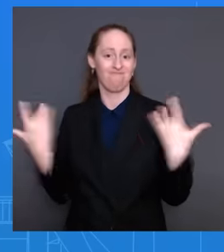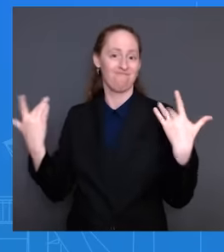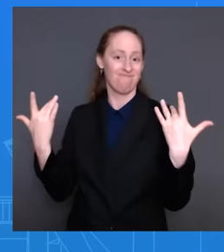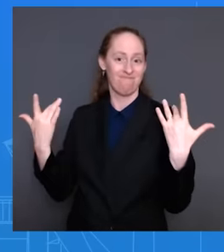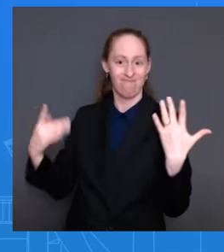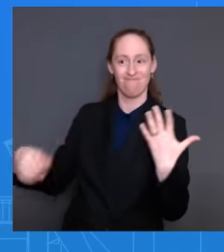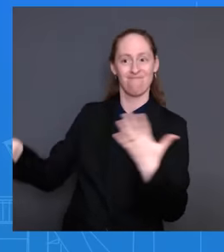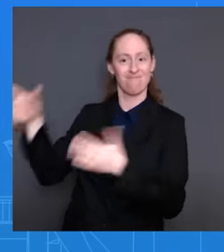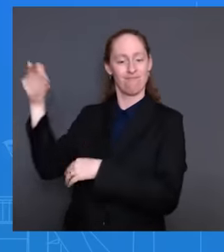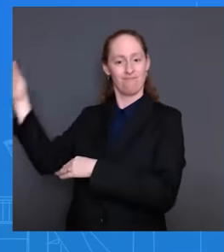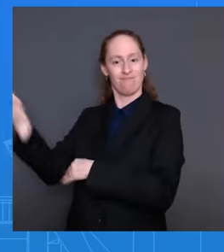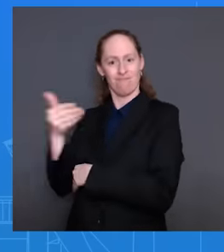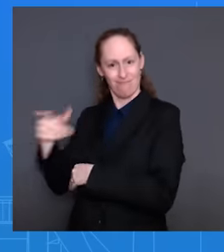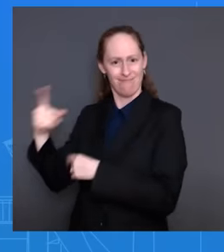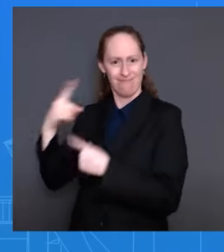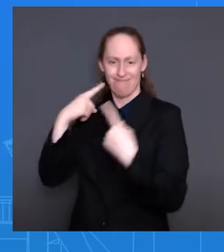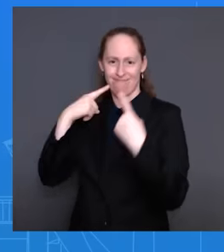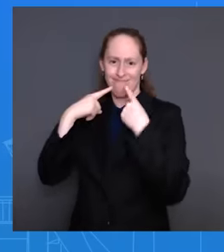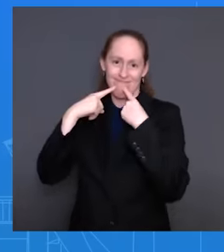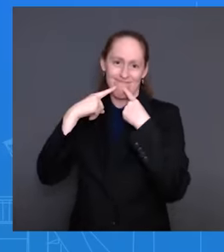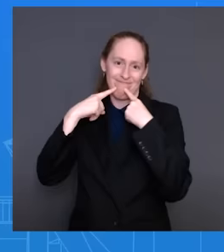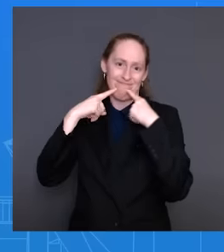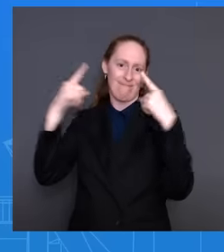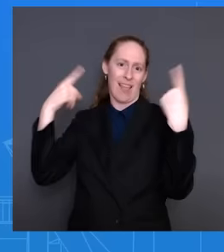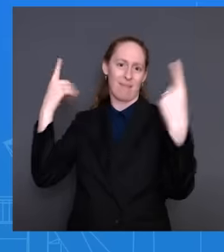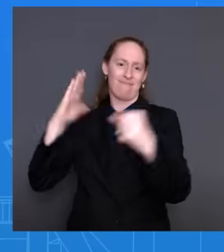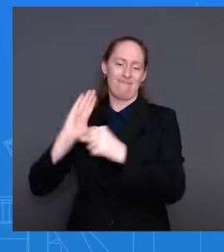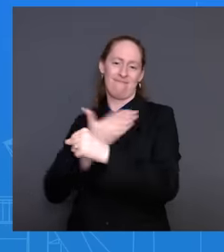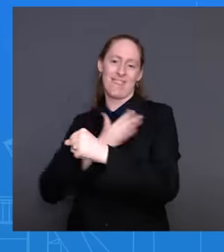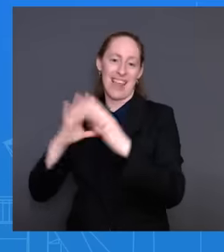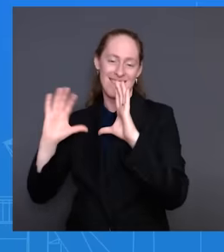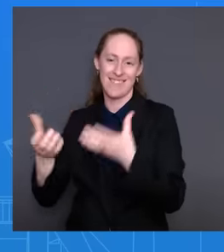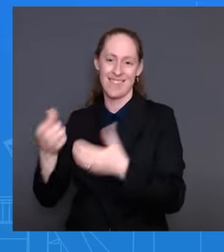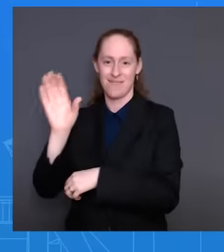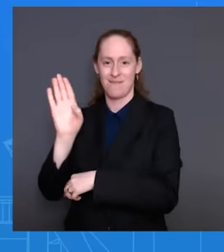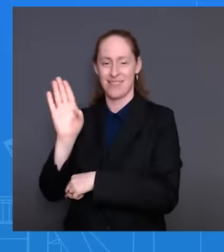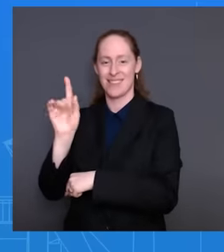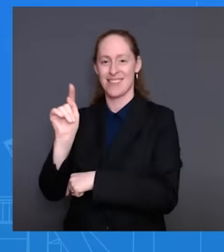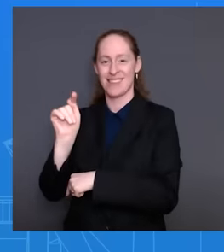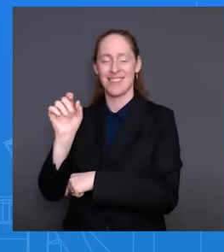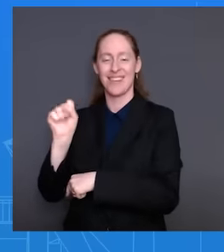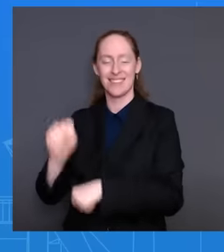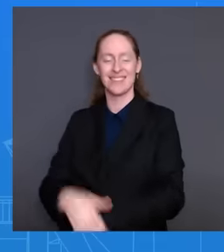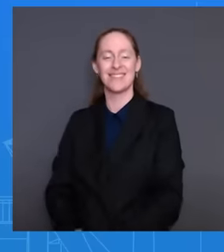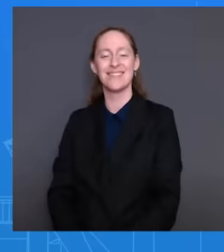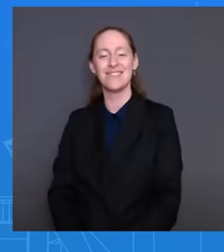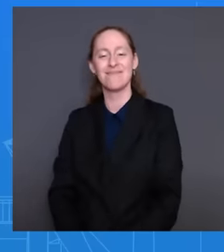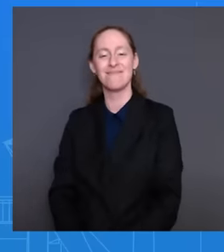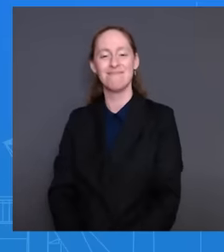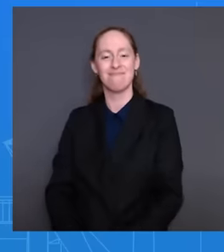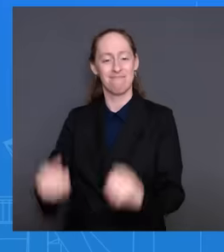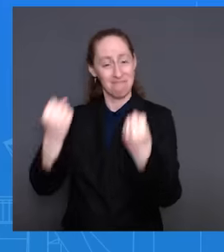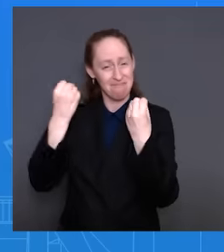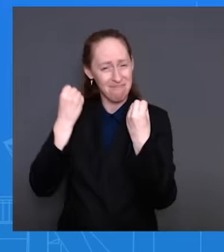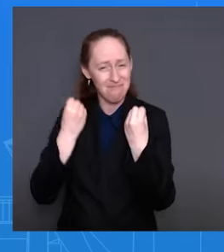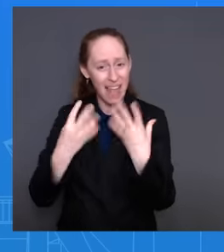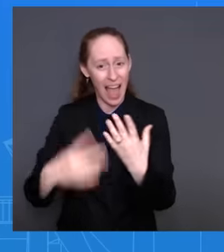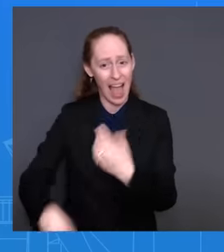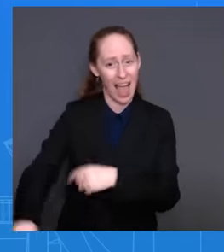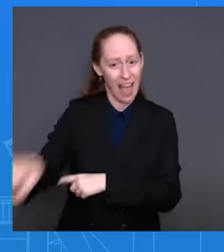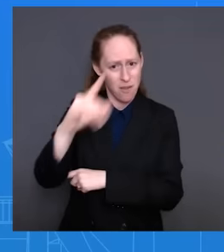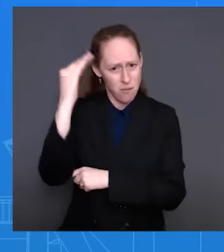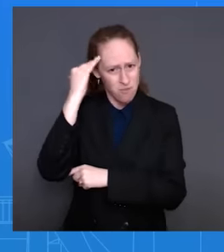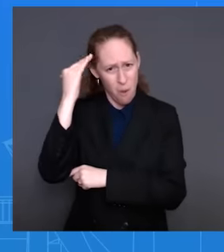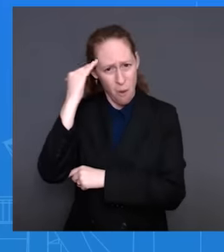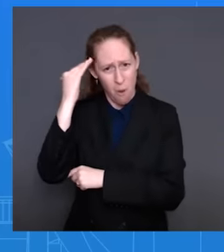many of you may know BTS as Grammy-nominated international icons, they also play an important role as